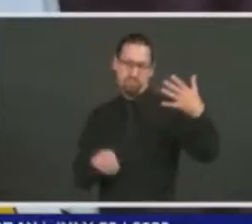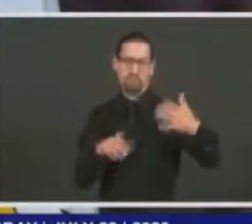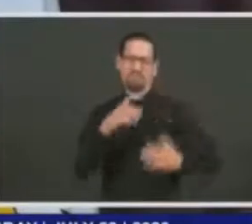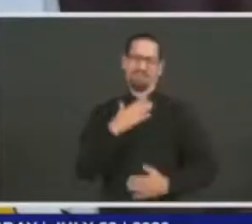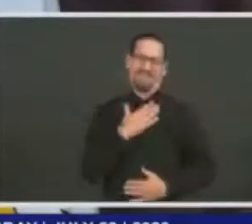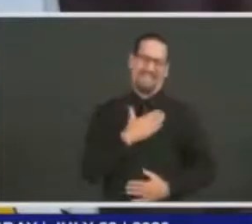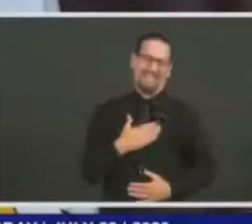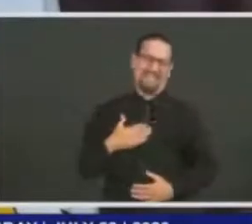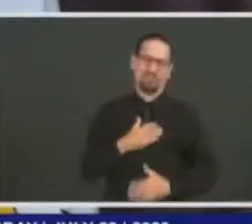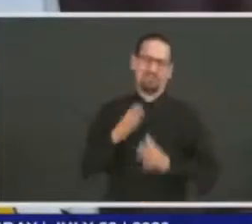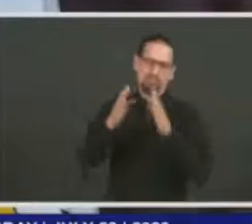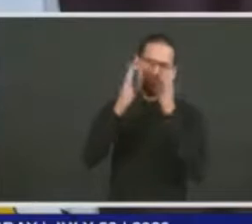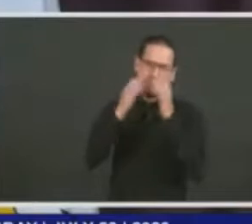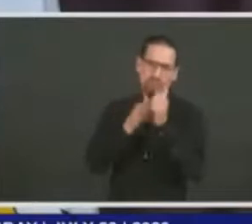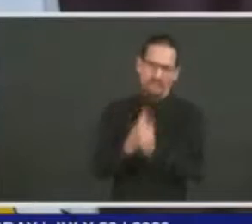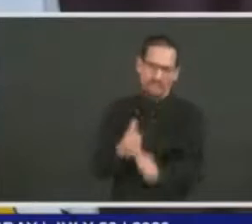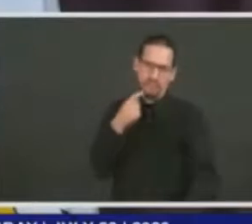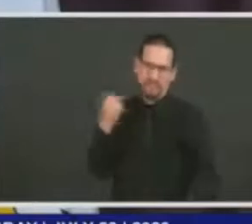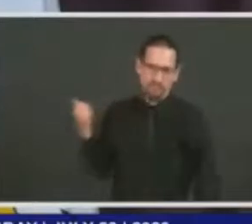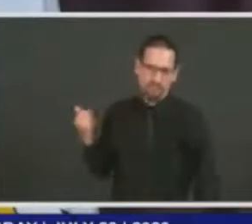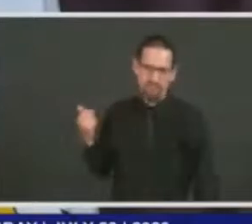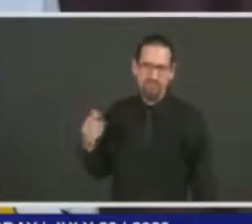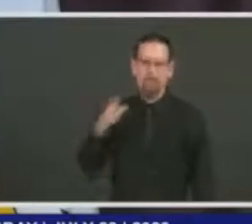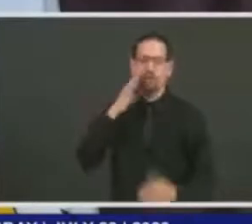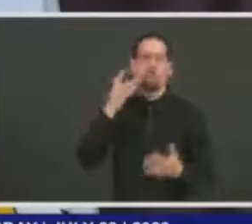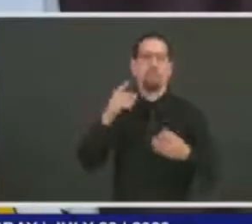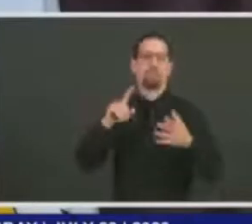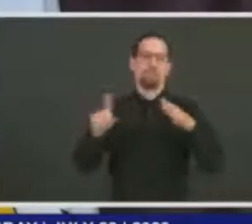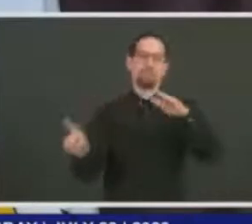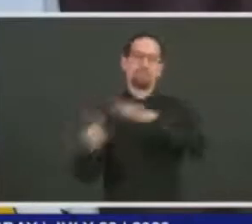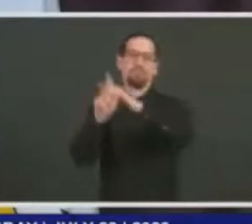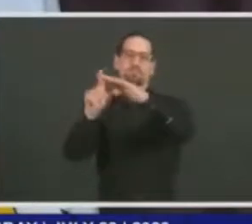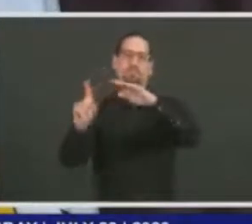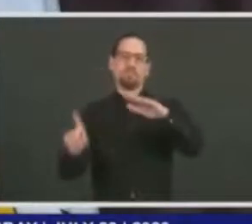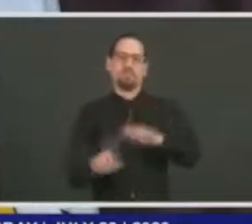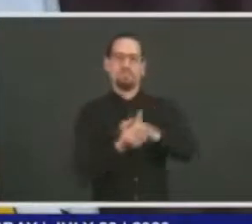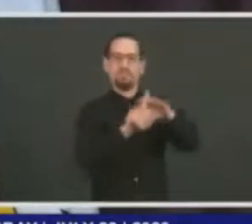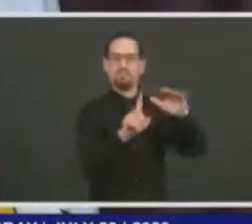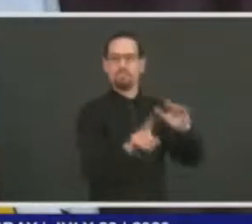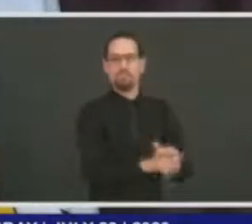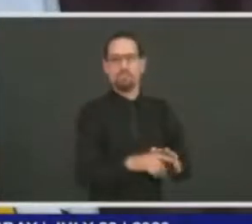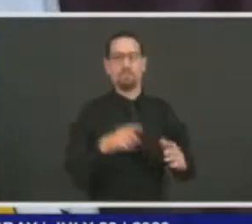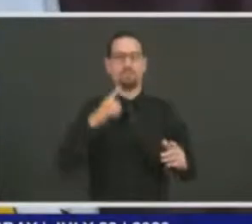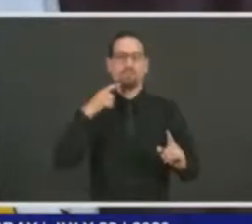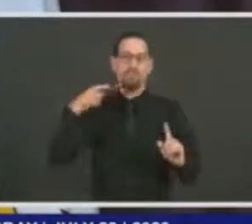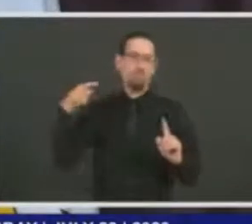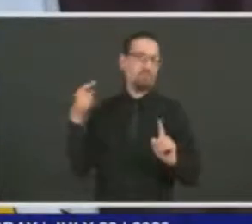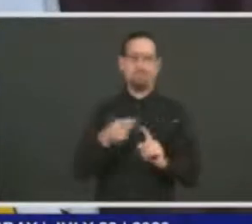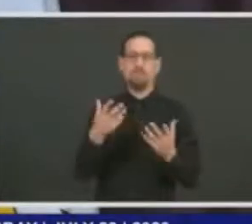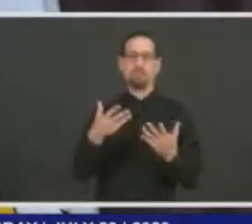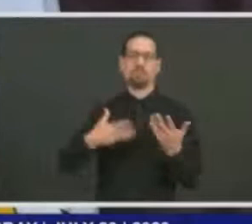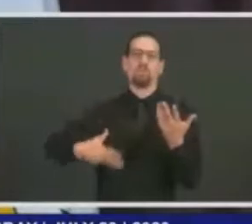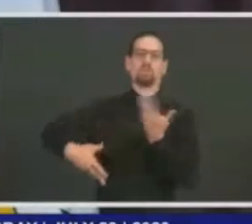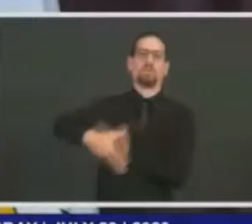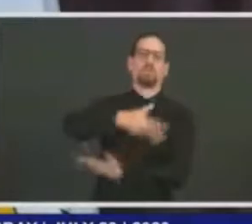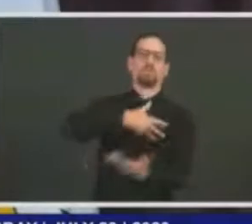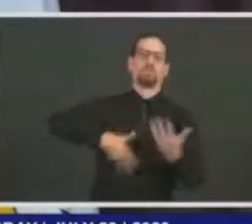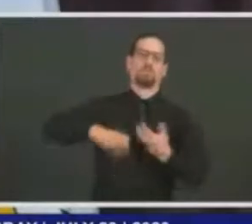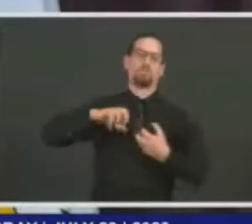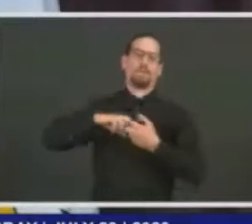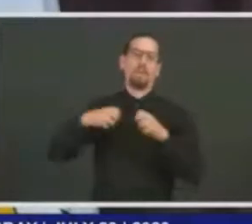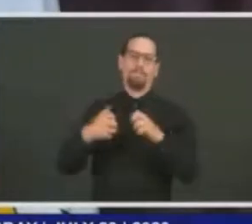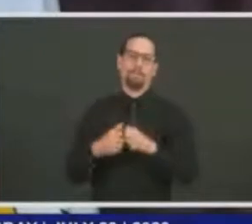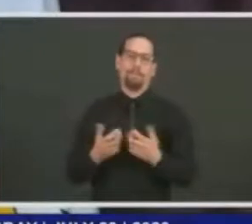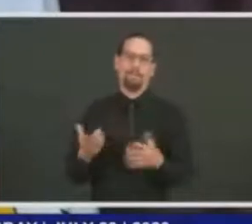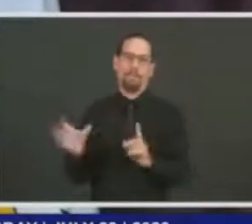now, particularly tied to the social gatherings. We are addressing social